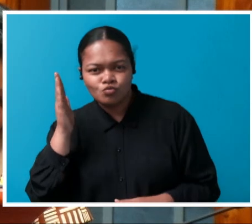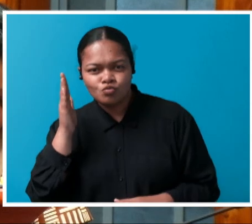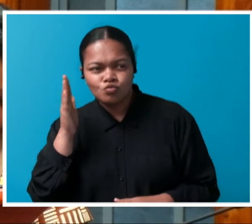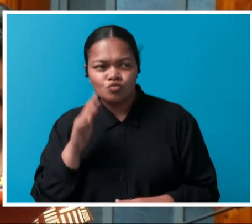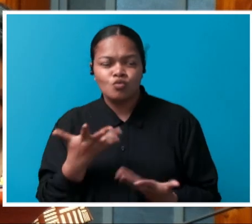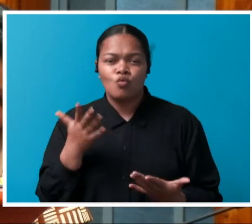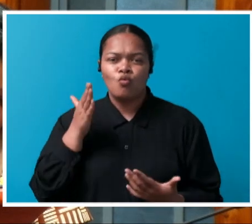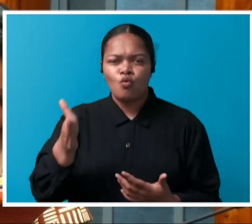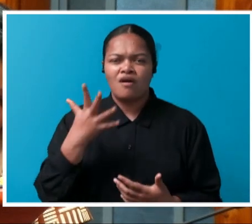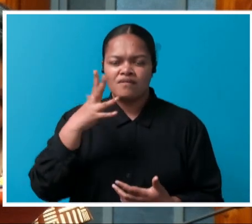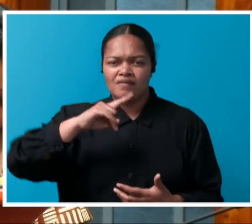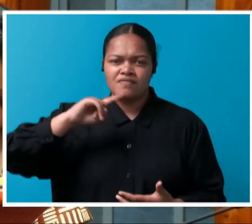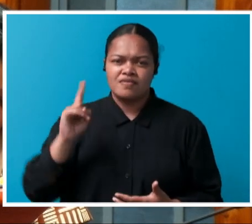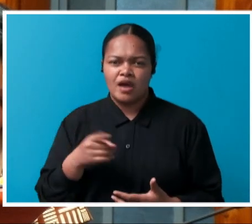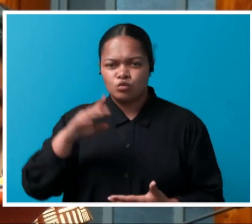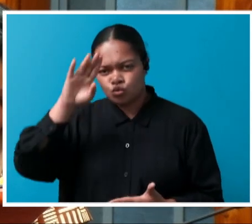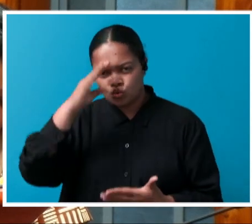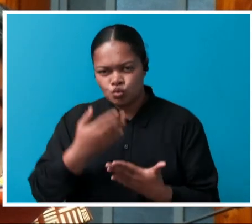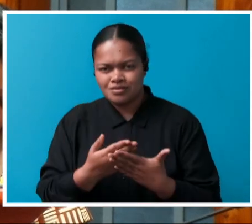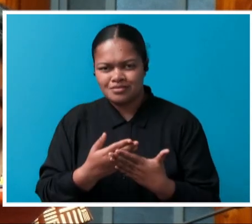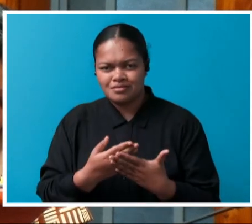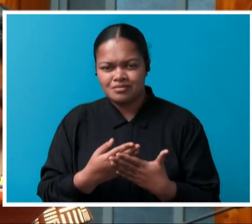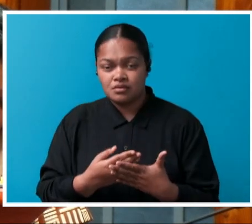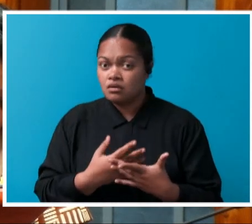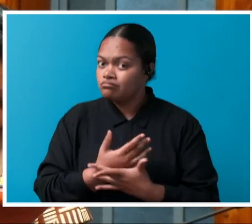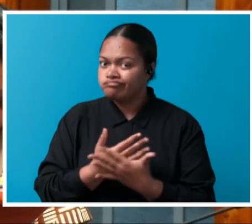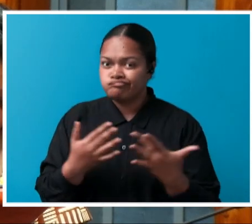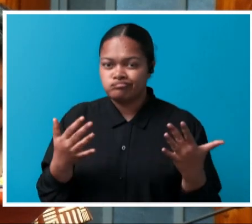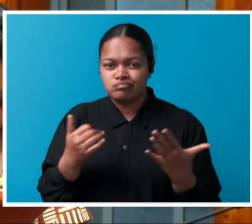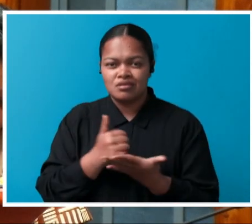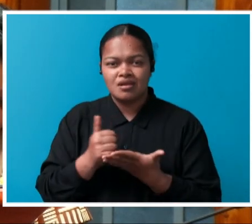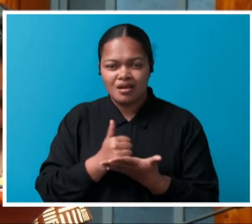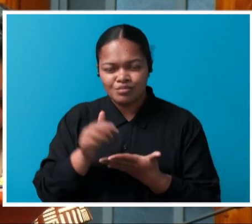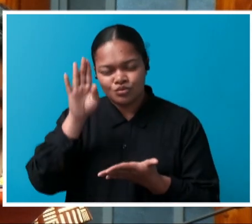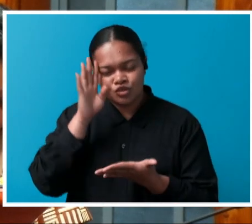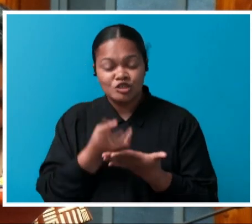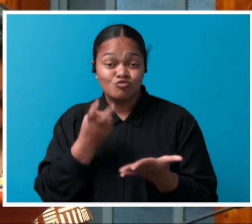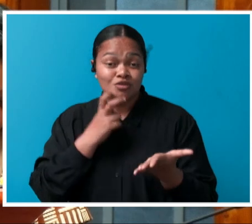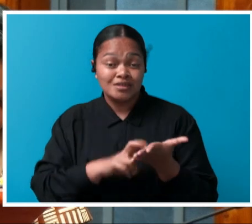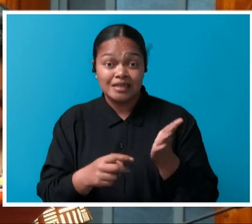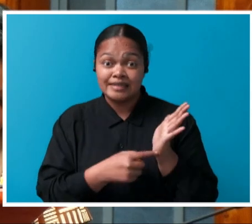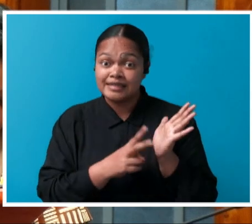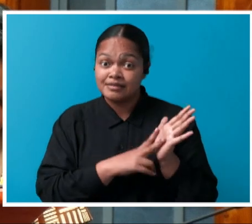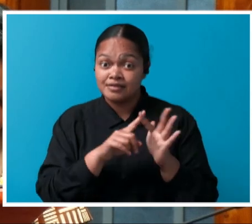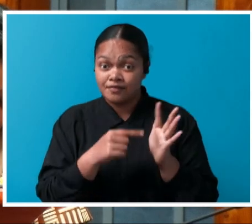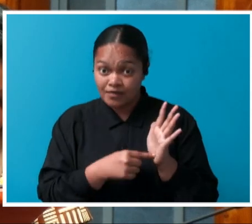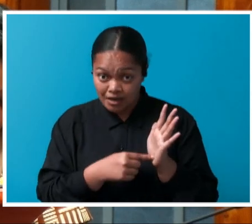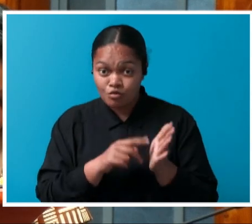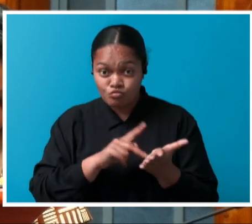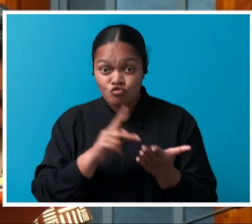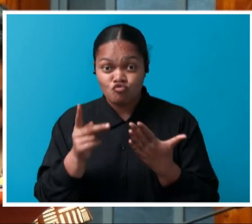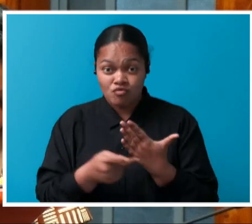over 5,000 students. A significant number of these students are registered for the TVET programs, and it is very